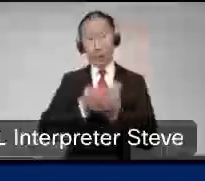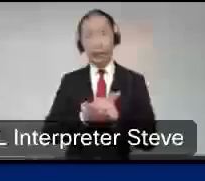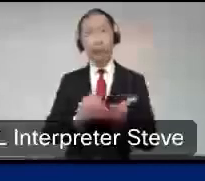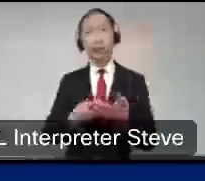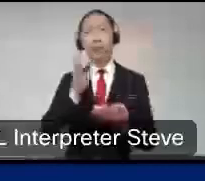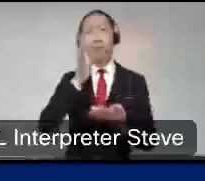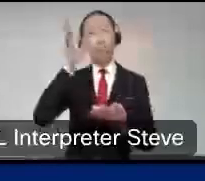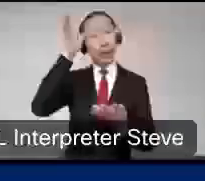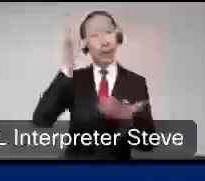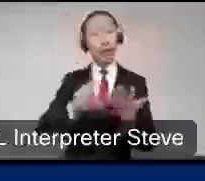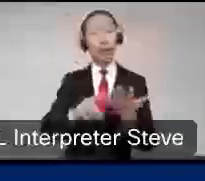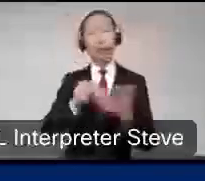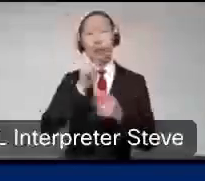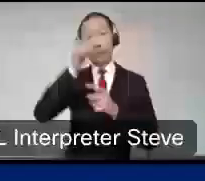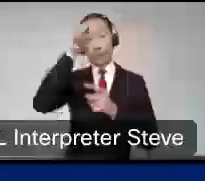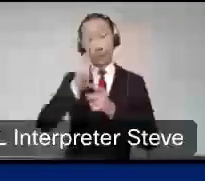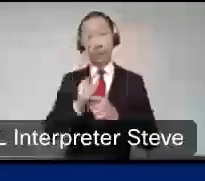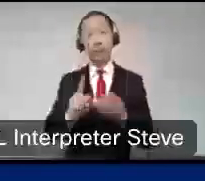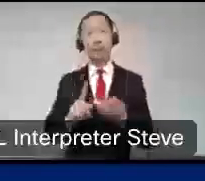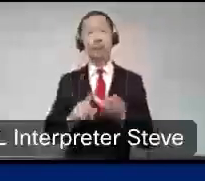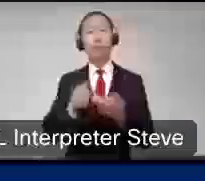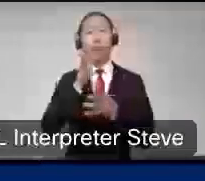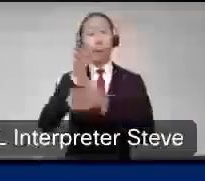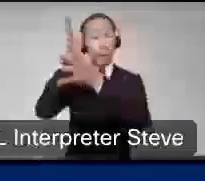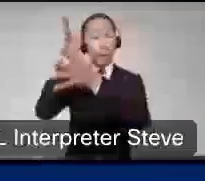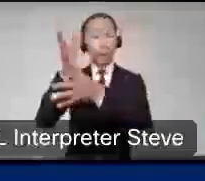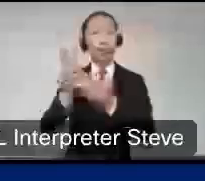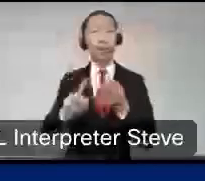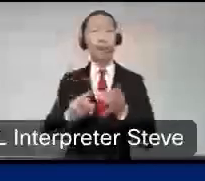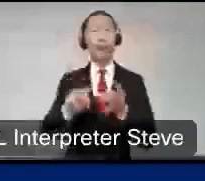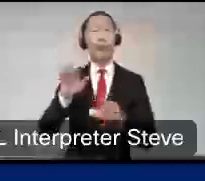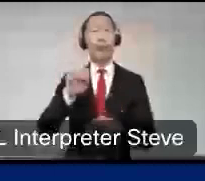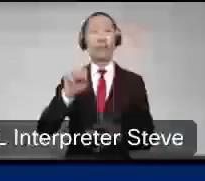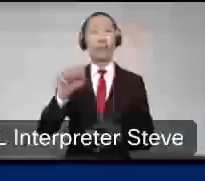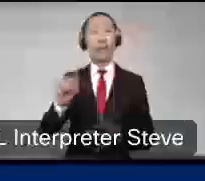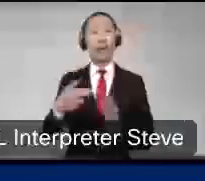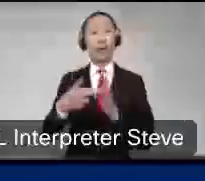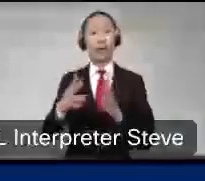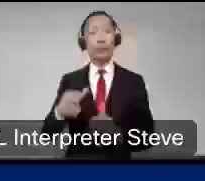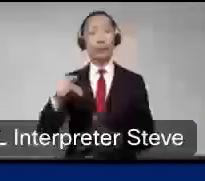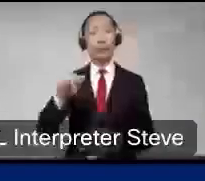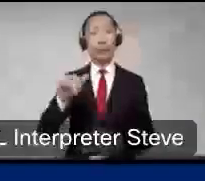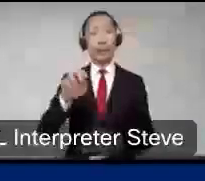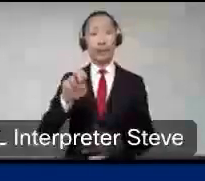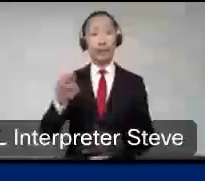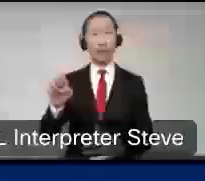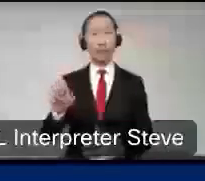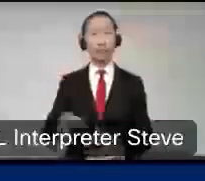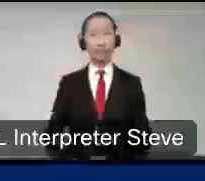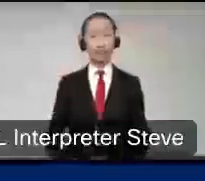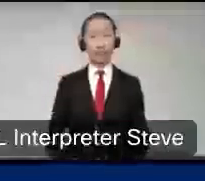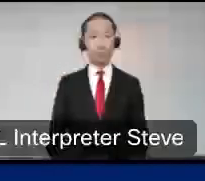a sibling, a grandparent, or a Social Security Administration representative payee. Next slide,